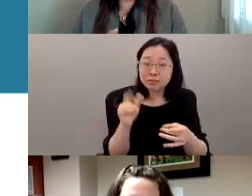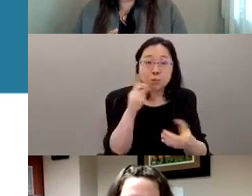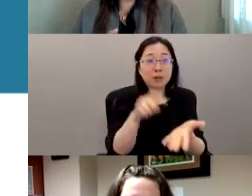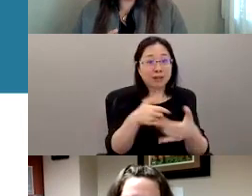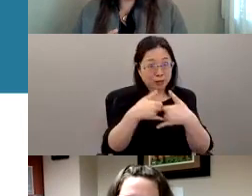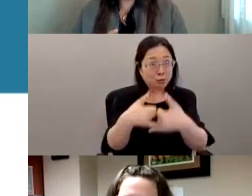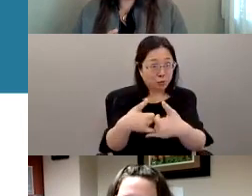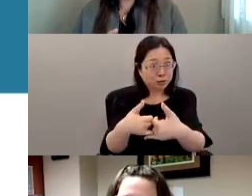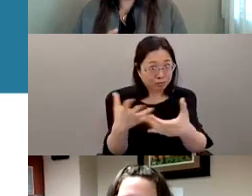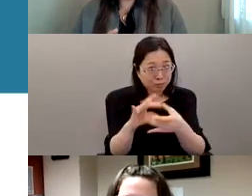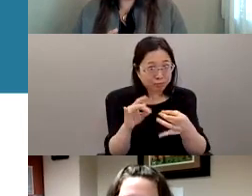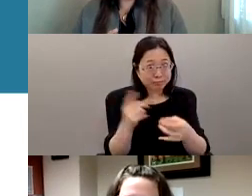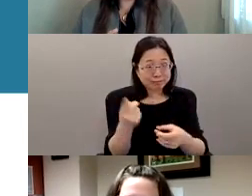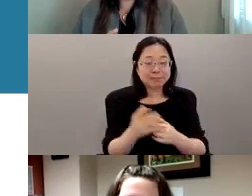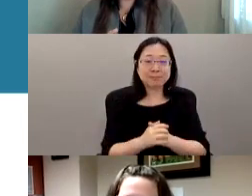receiving this award.